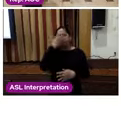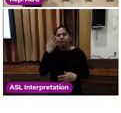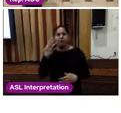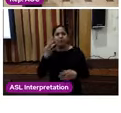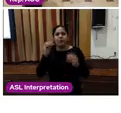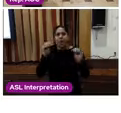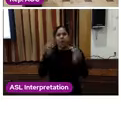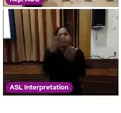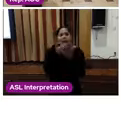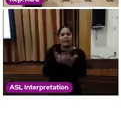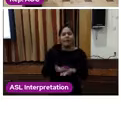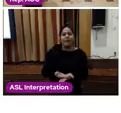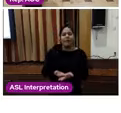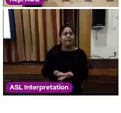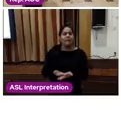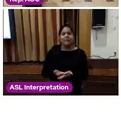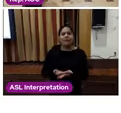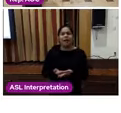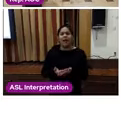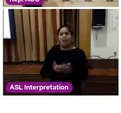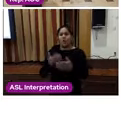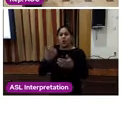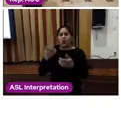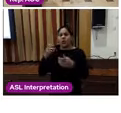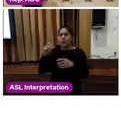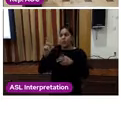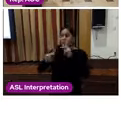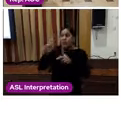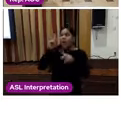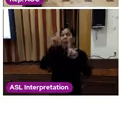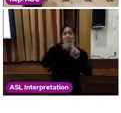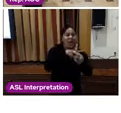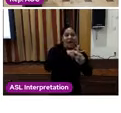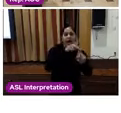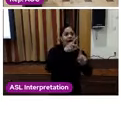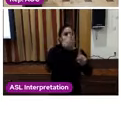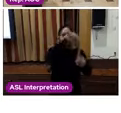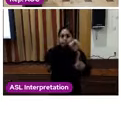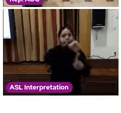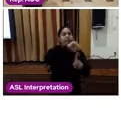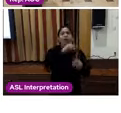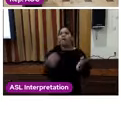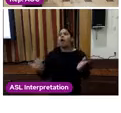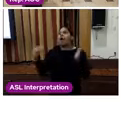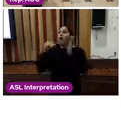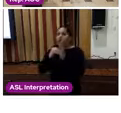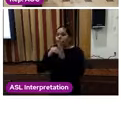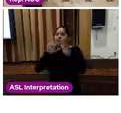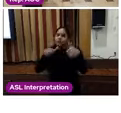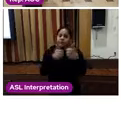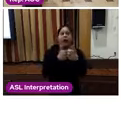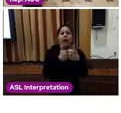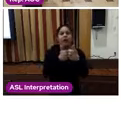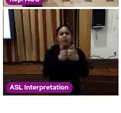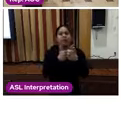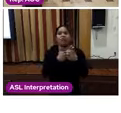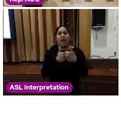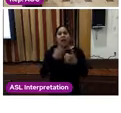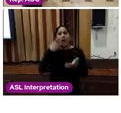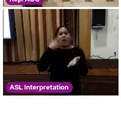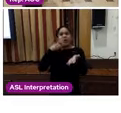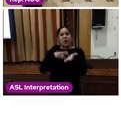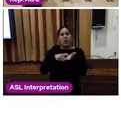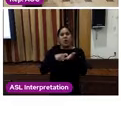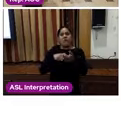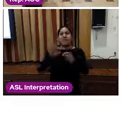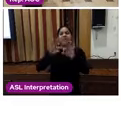first time, and then we had to help them appeal. And then also we have to address mixed status families. And very often